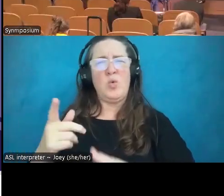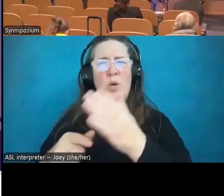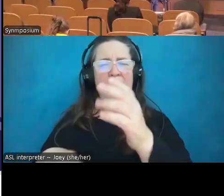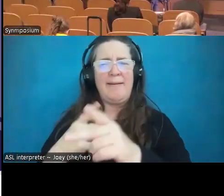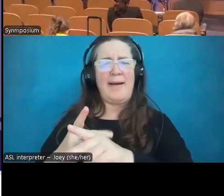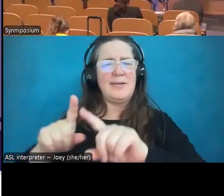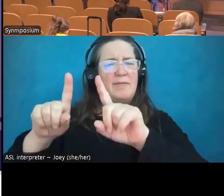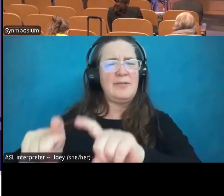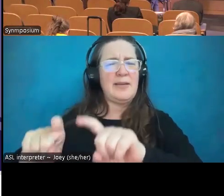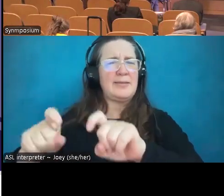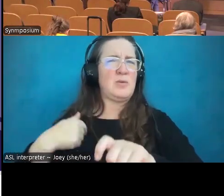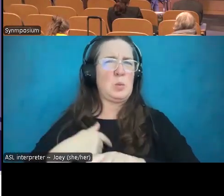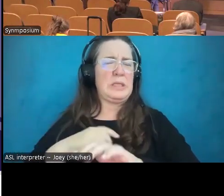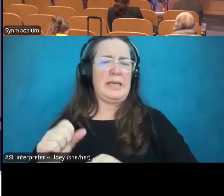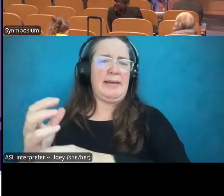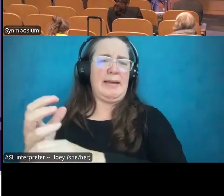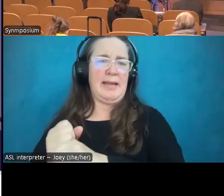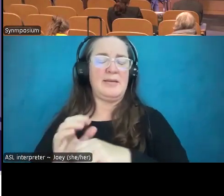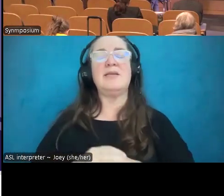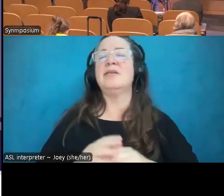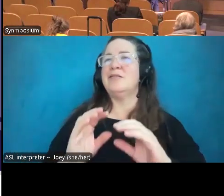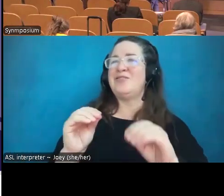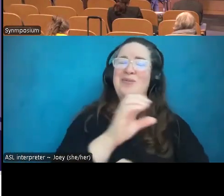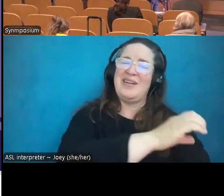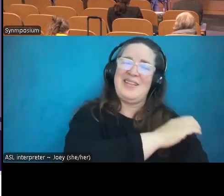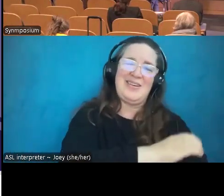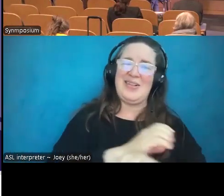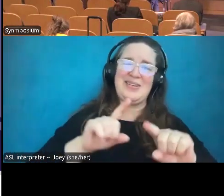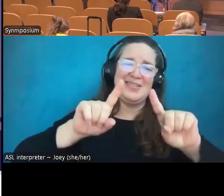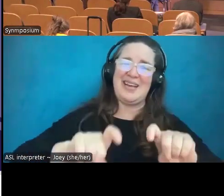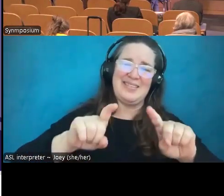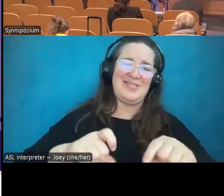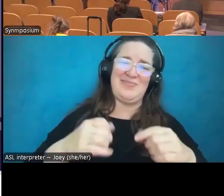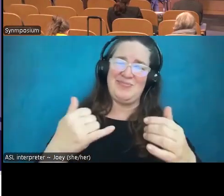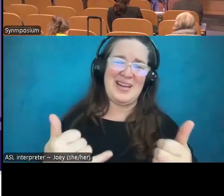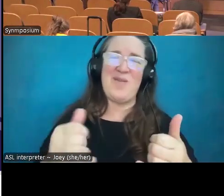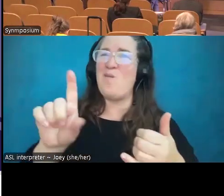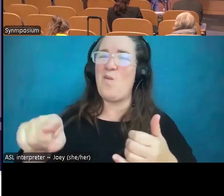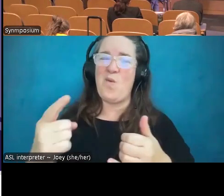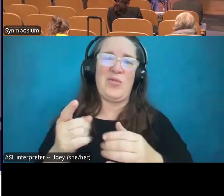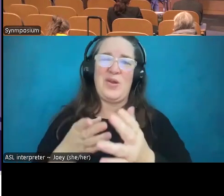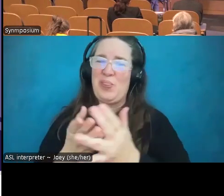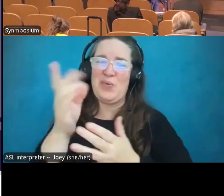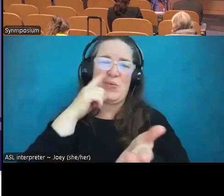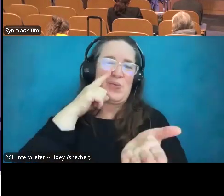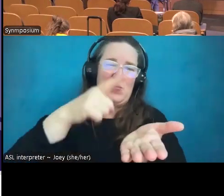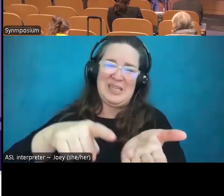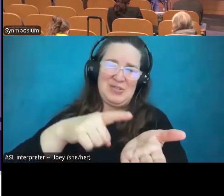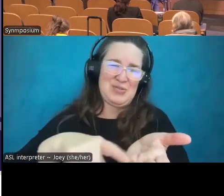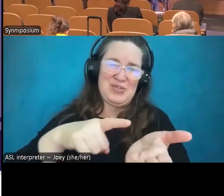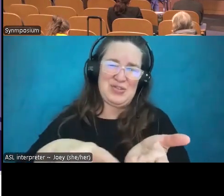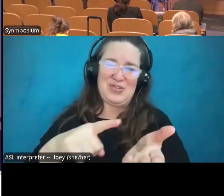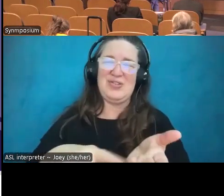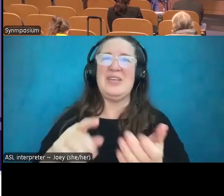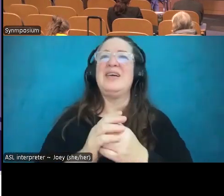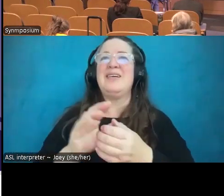not tested clinically at this time. Unfortunately, it's been done only in research studies. This is one of the secondary endpoints in the VITAL clinical